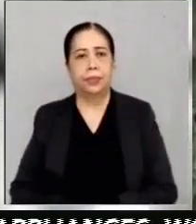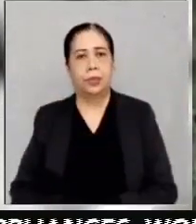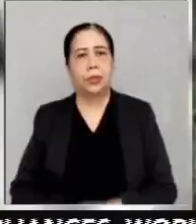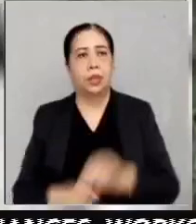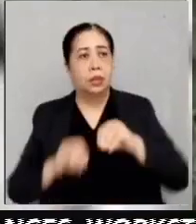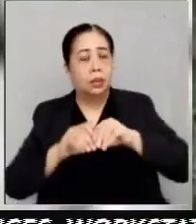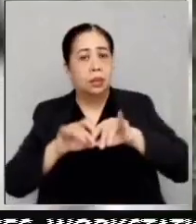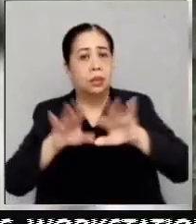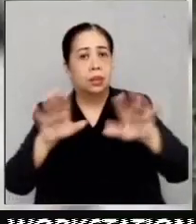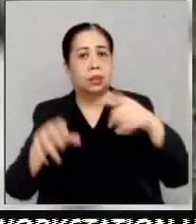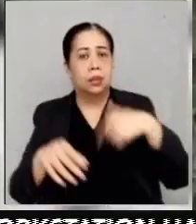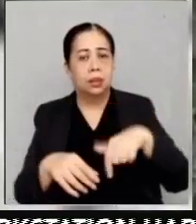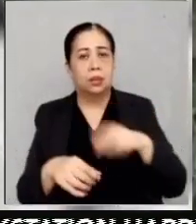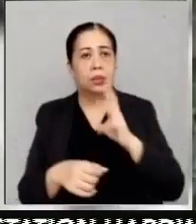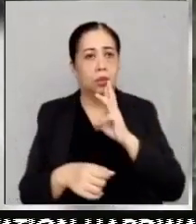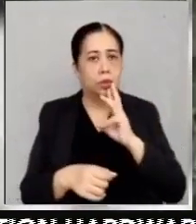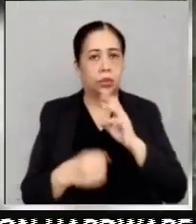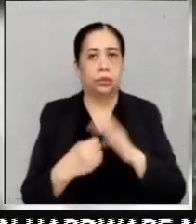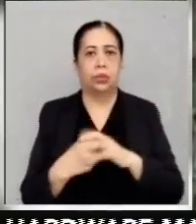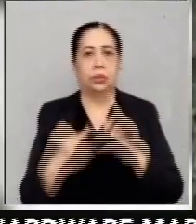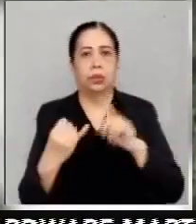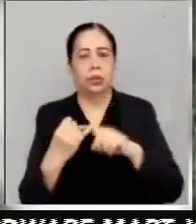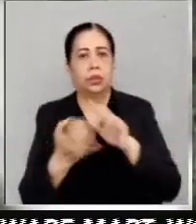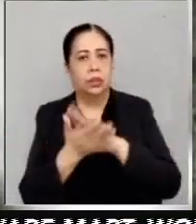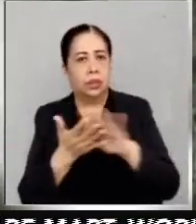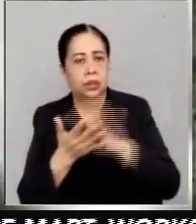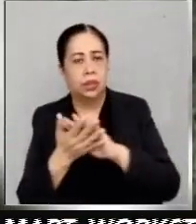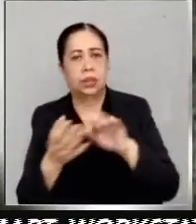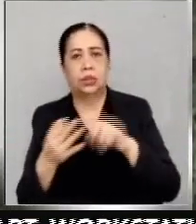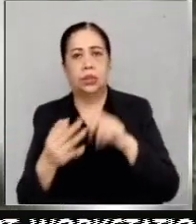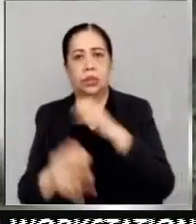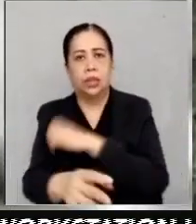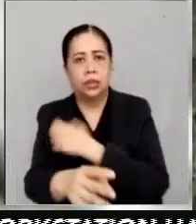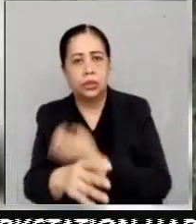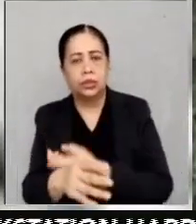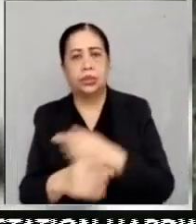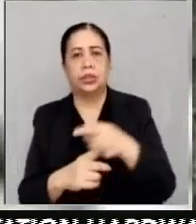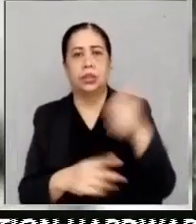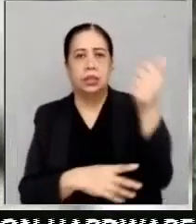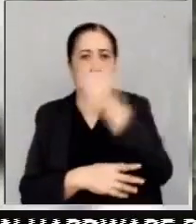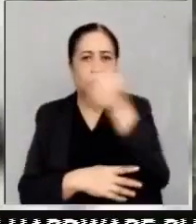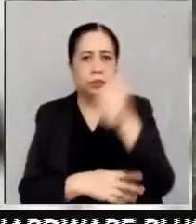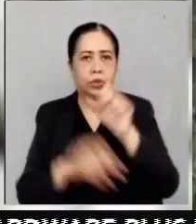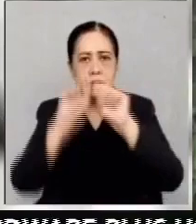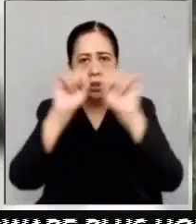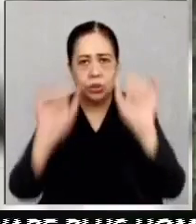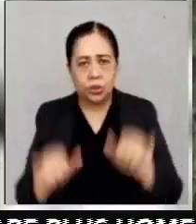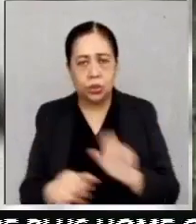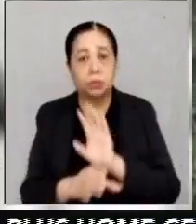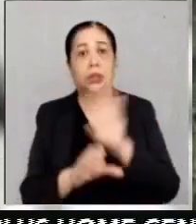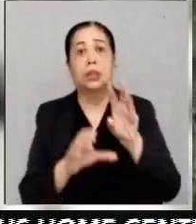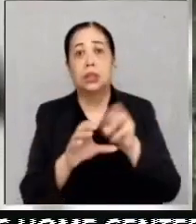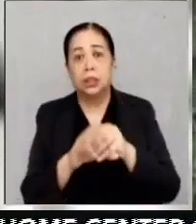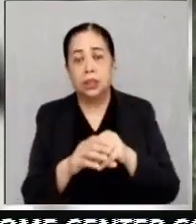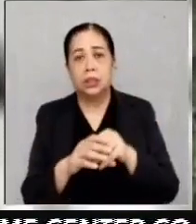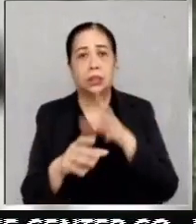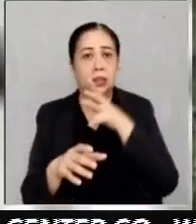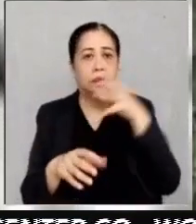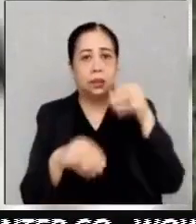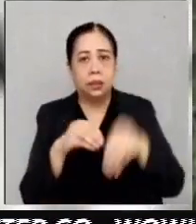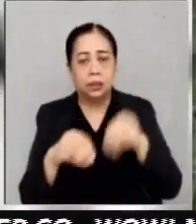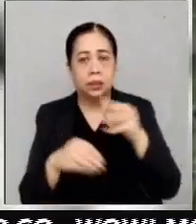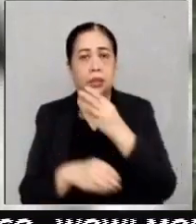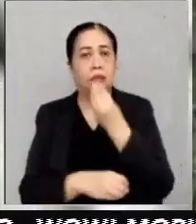in our water supply, in our sanitation, energy and transportation systems, including agri and food